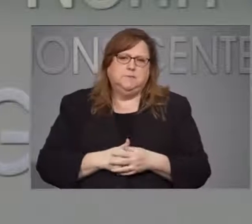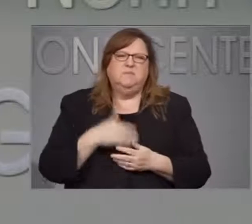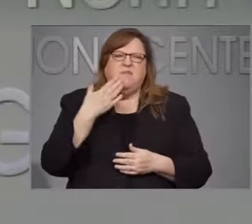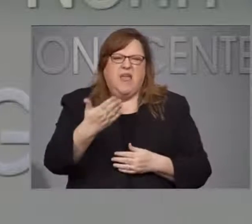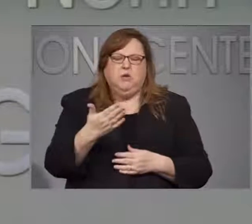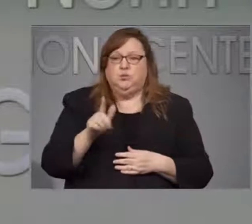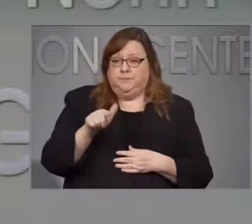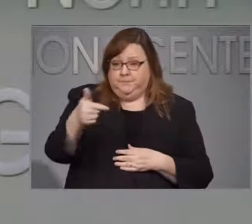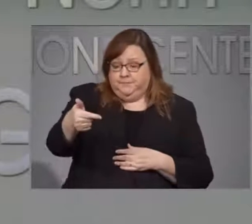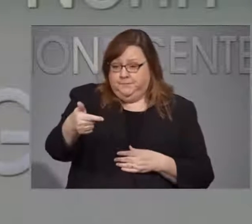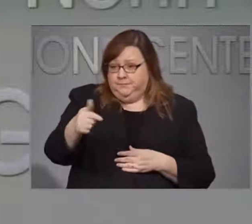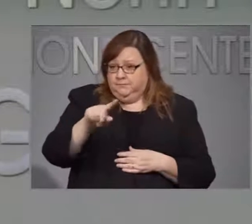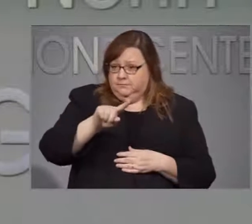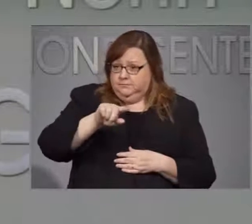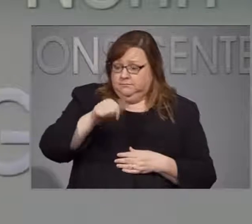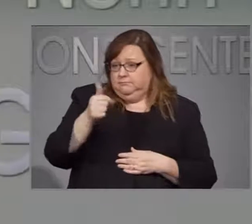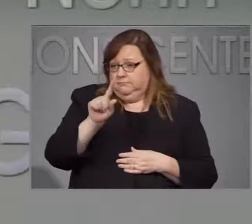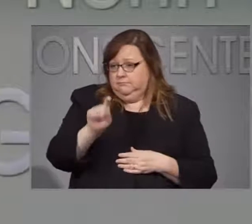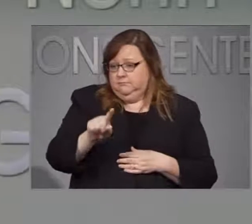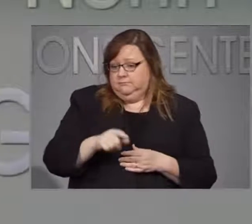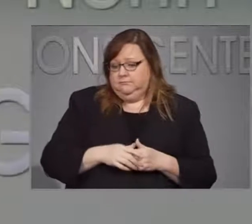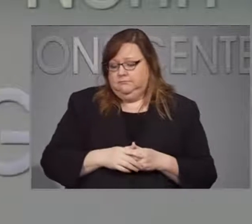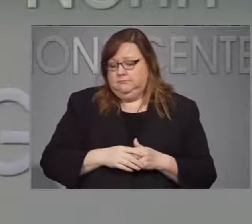Thanks. Next question, please.